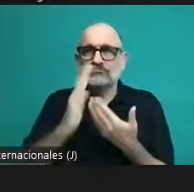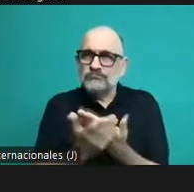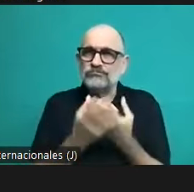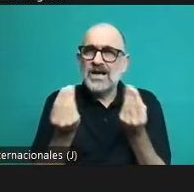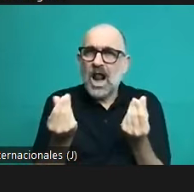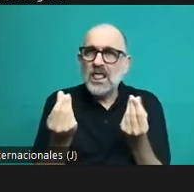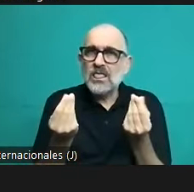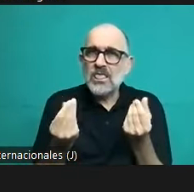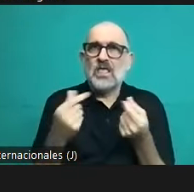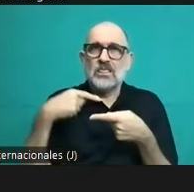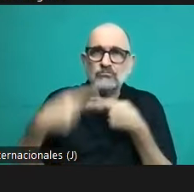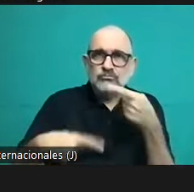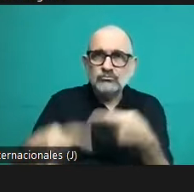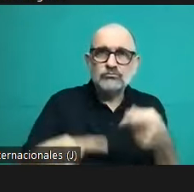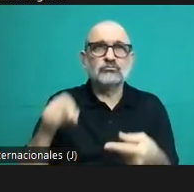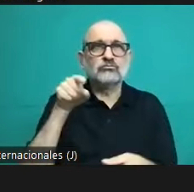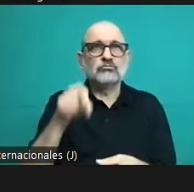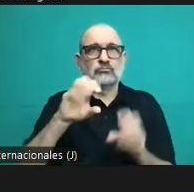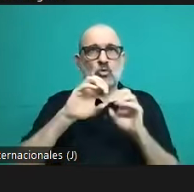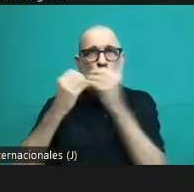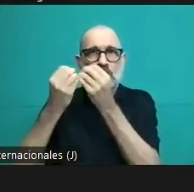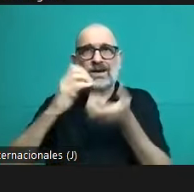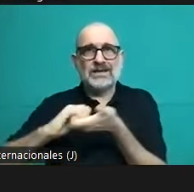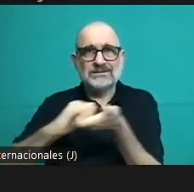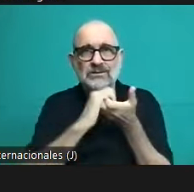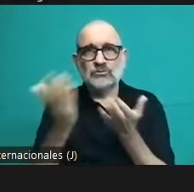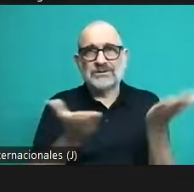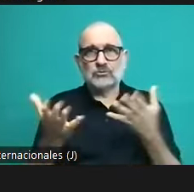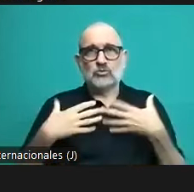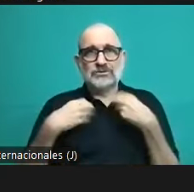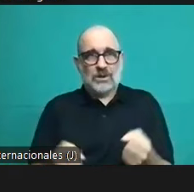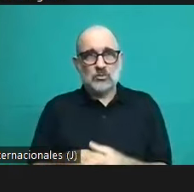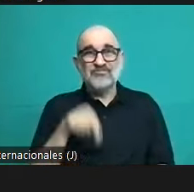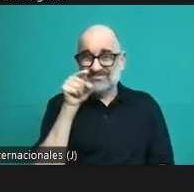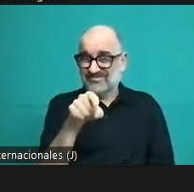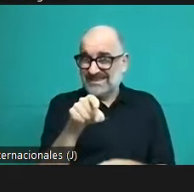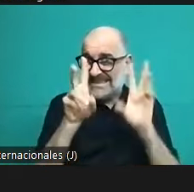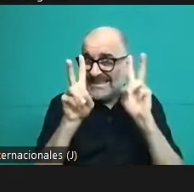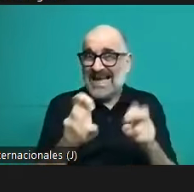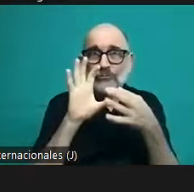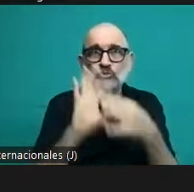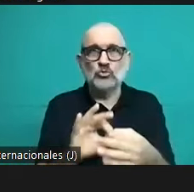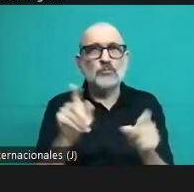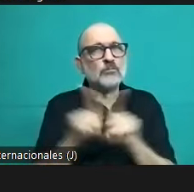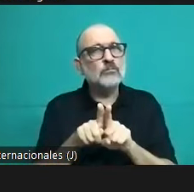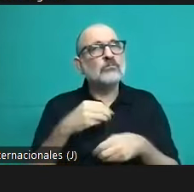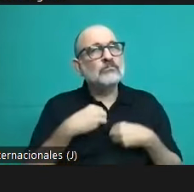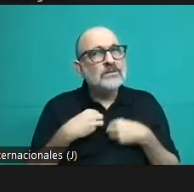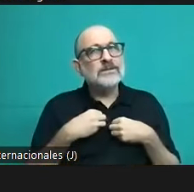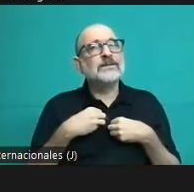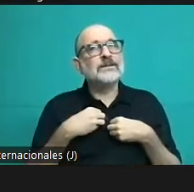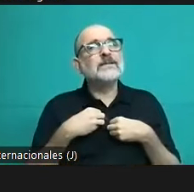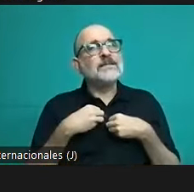ensure the continuity of health services. And in this sense, it's very important to take